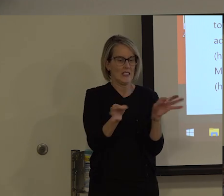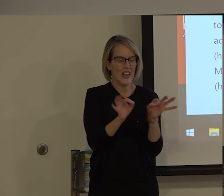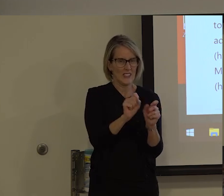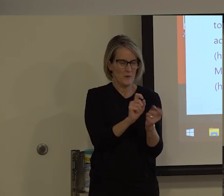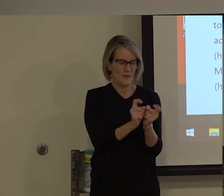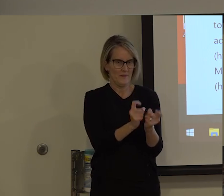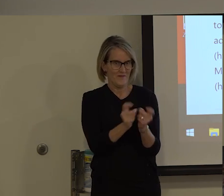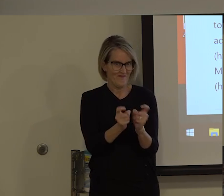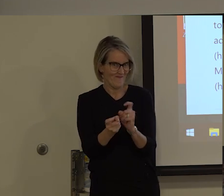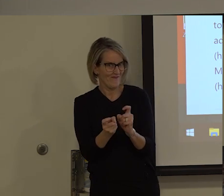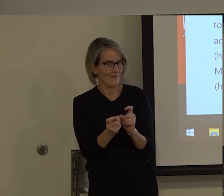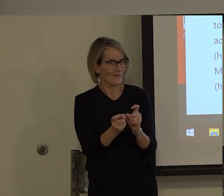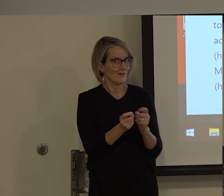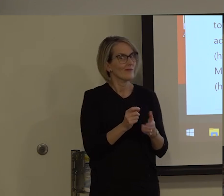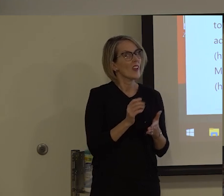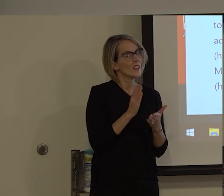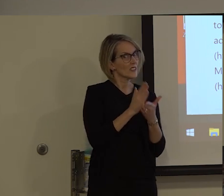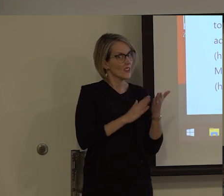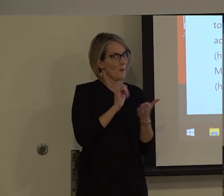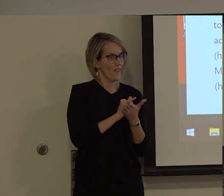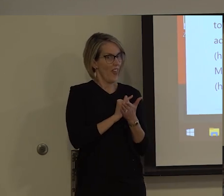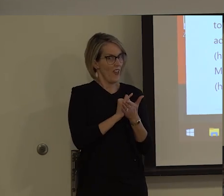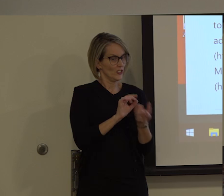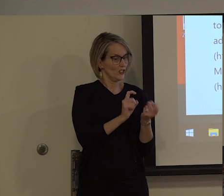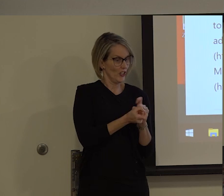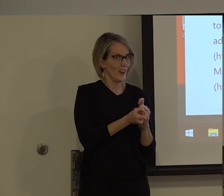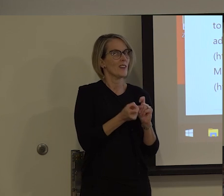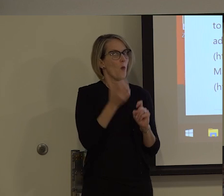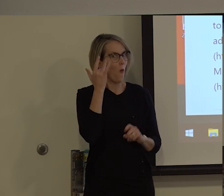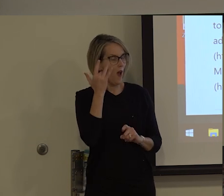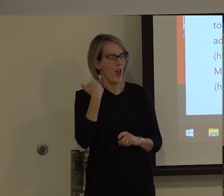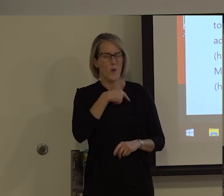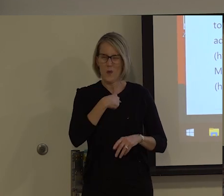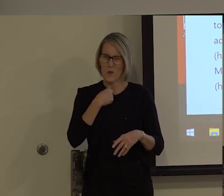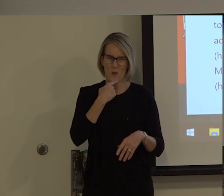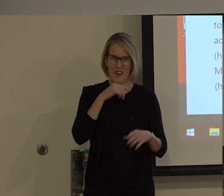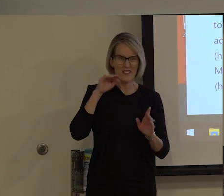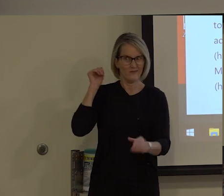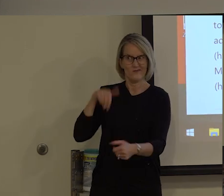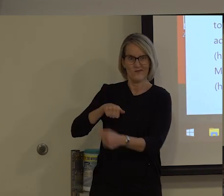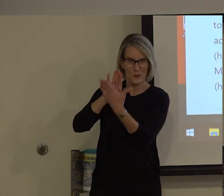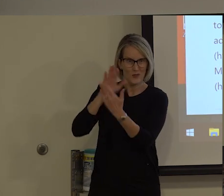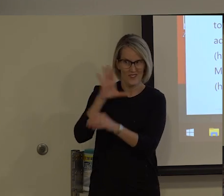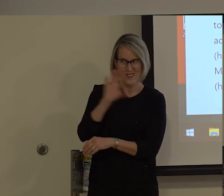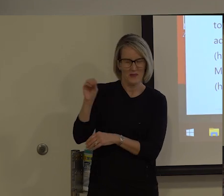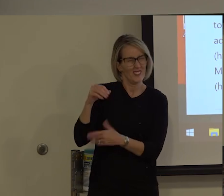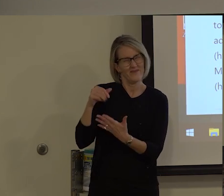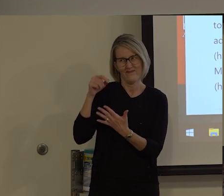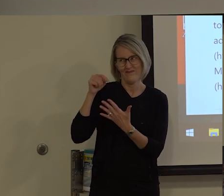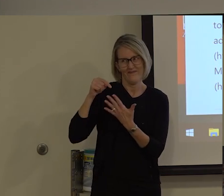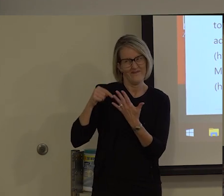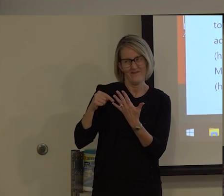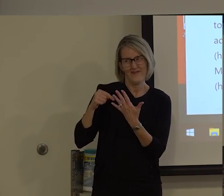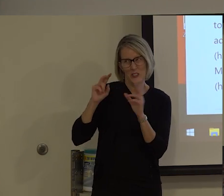will also say part of this came out of our review of them, because we went back to them with several things, and they're incredible